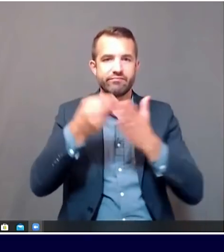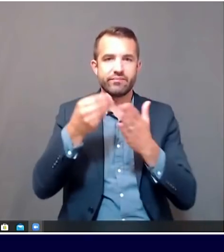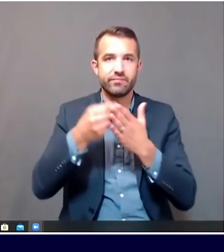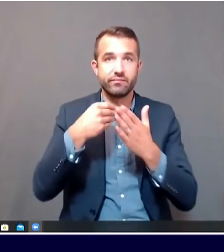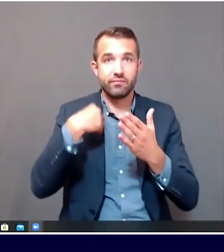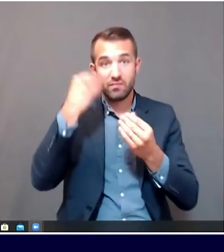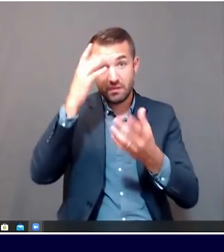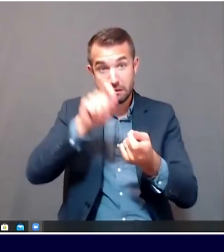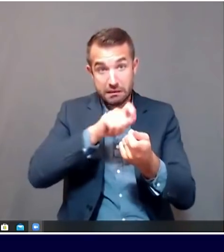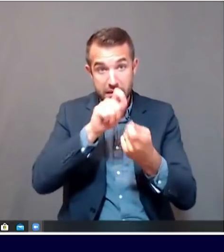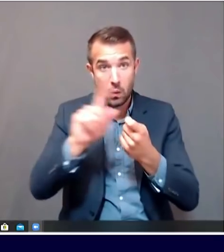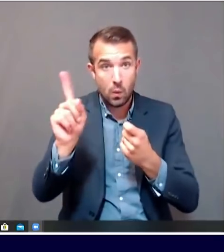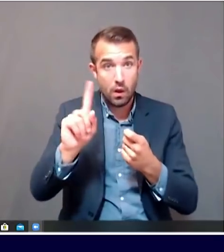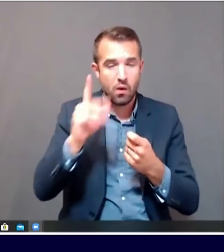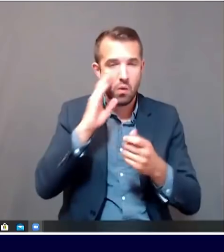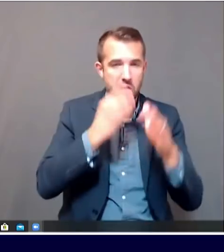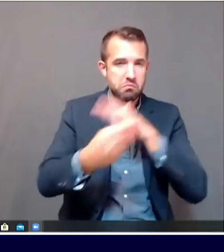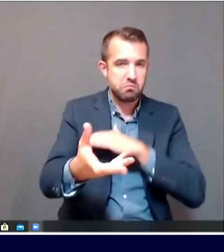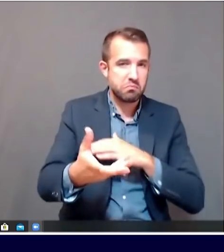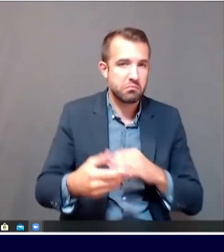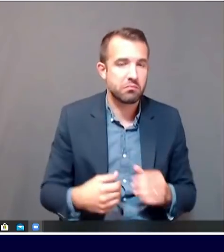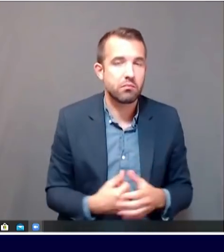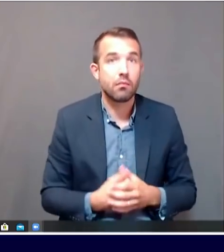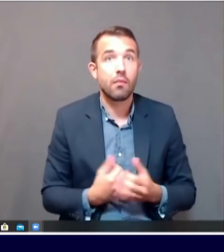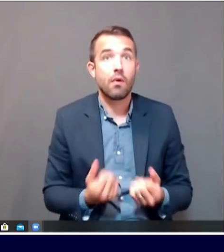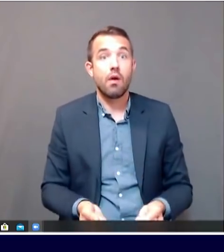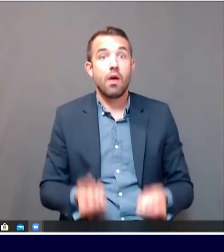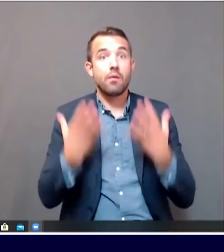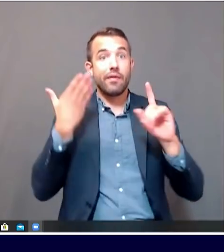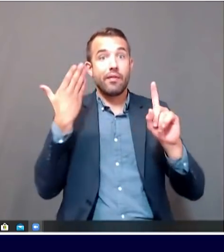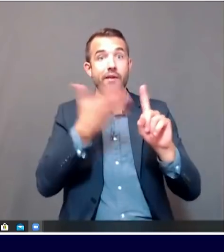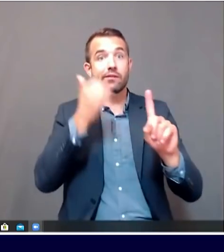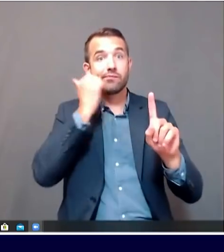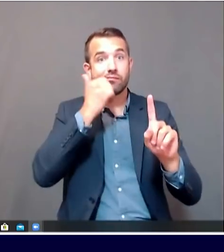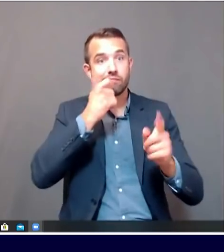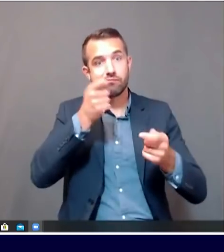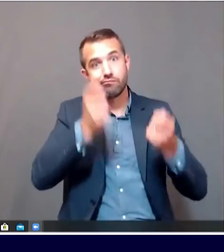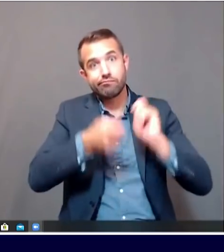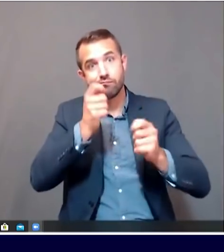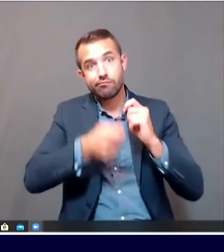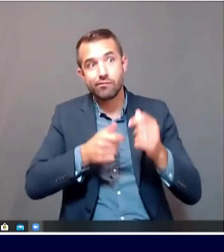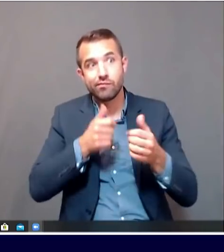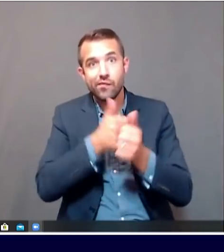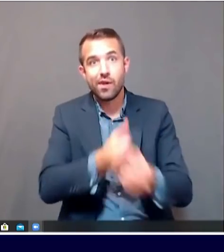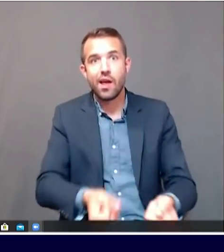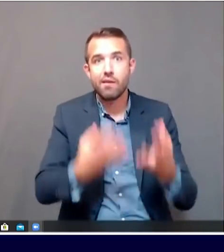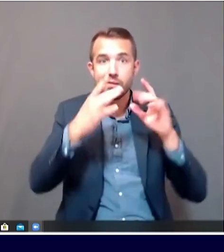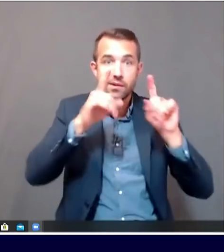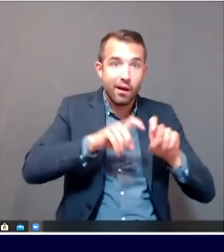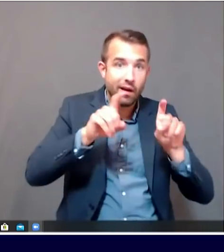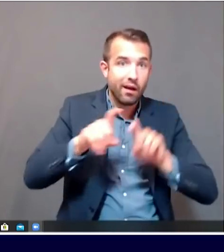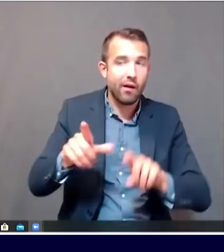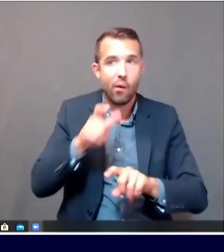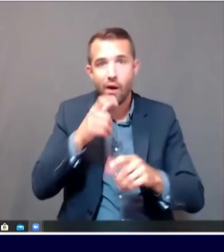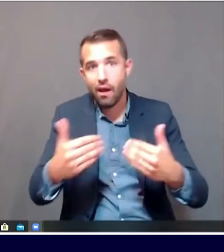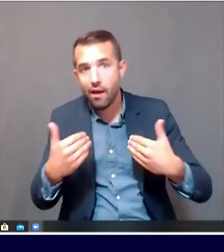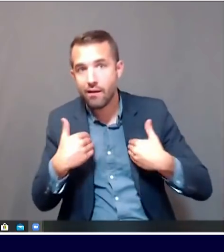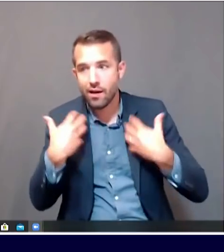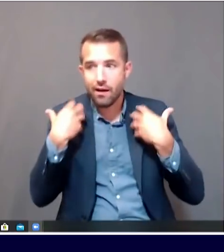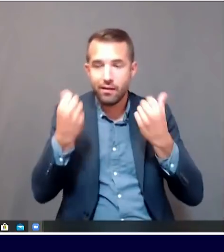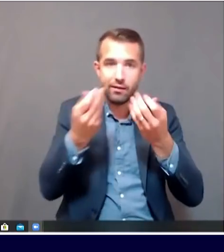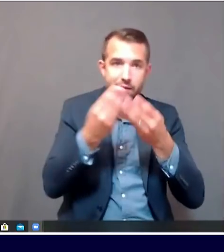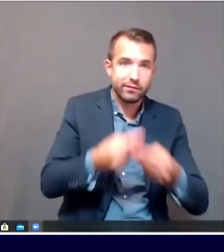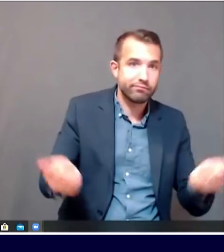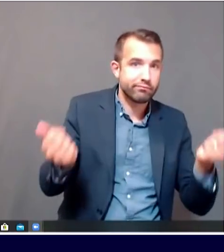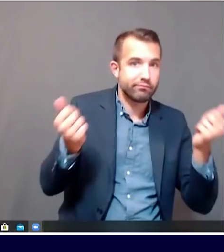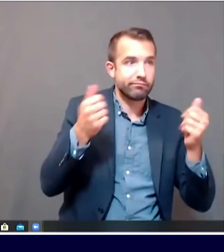exact number changes from day to day based on, for example, how the testing process is unfolding. So it changes as individuals come in,